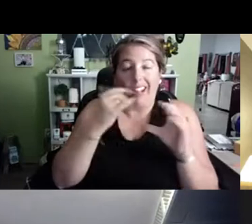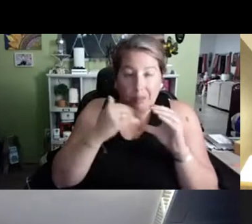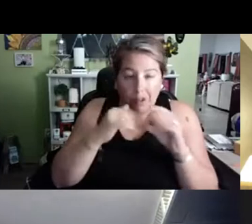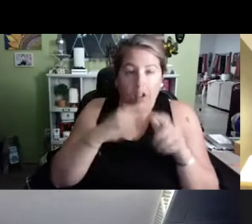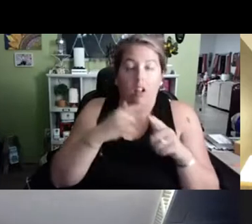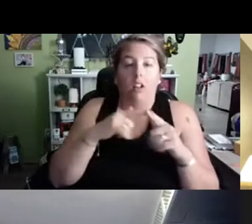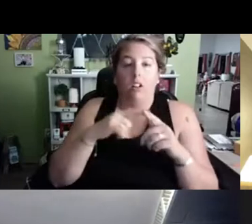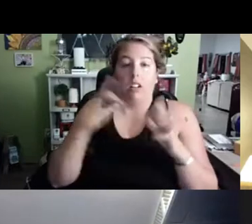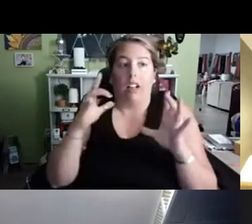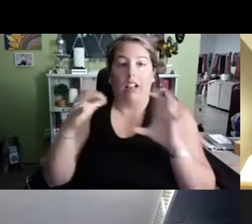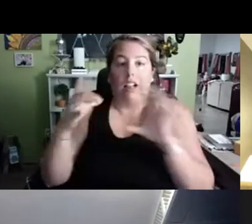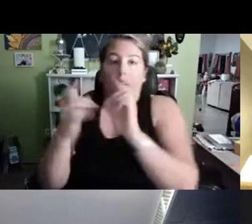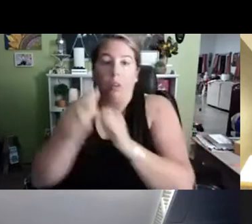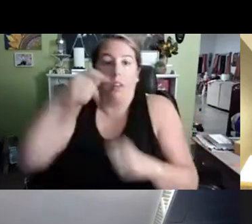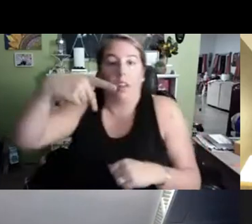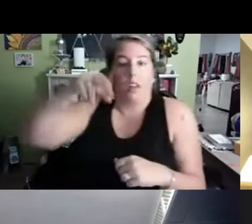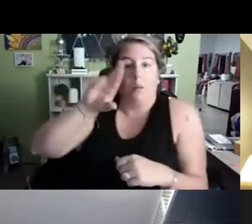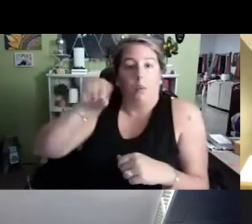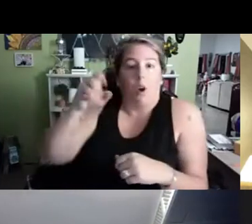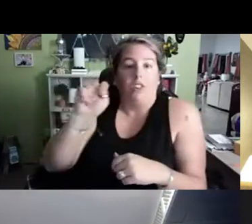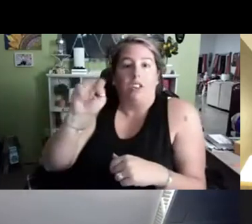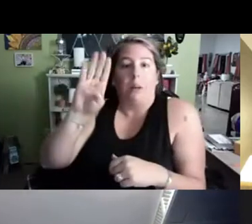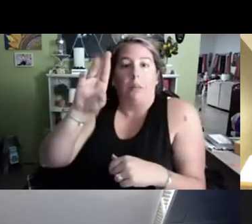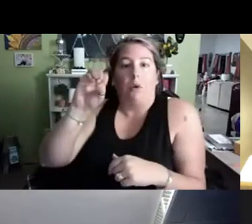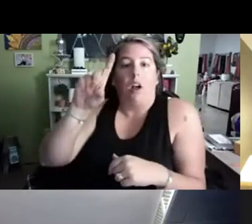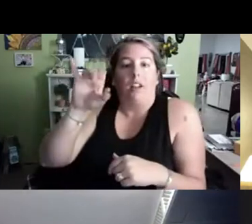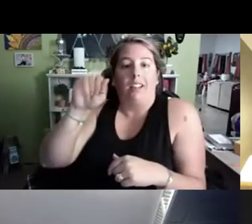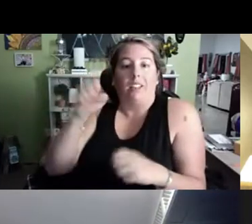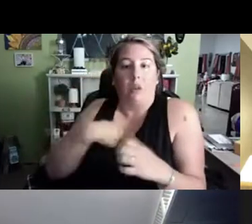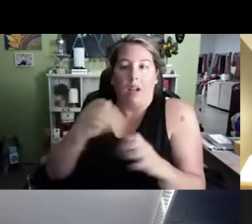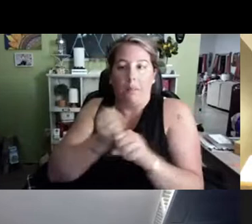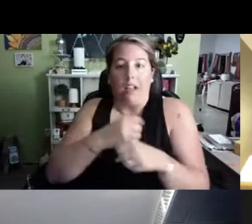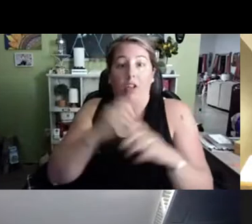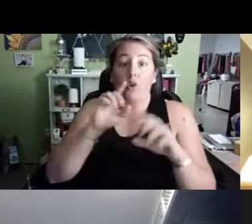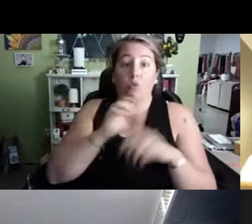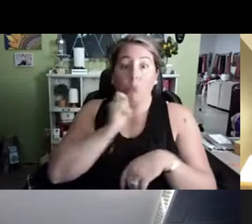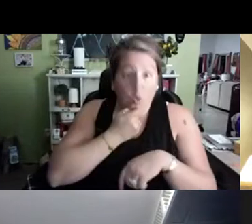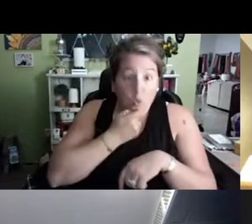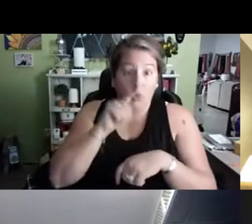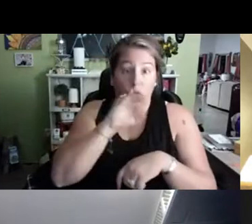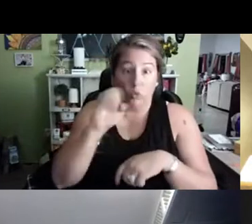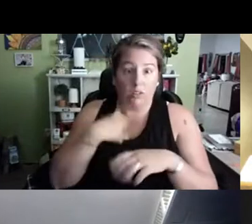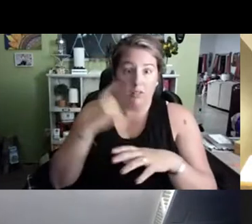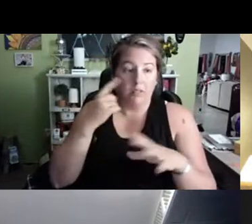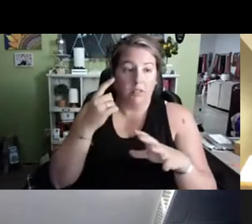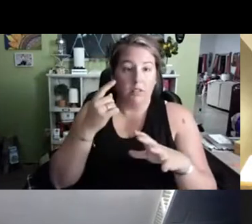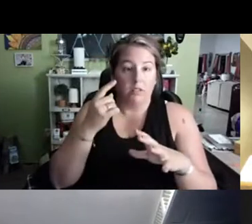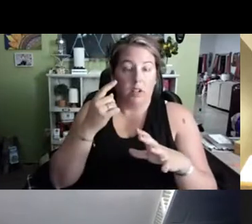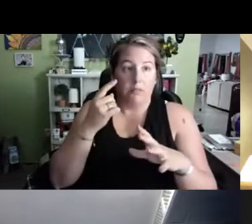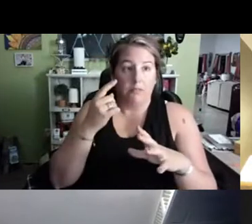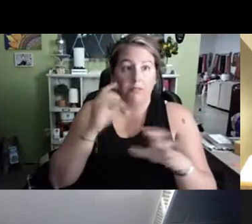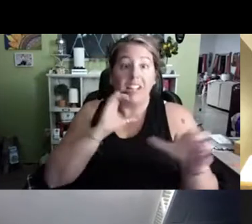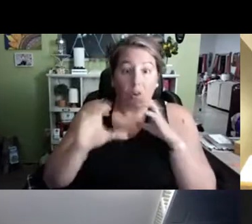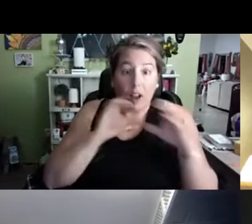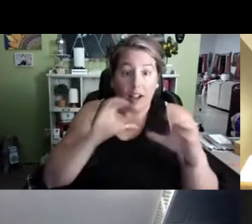link with my project broadcast so that I can make this really cool tool and have it interactive and be able to have